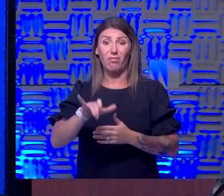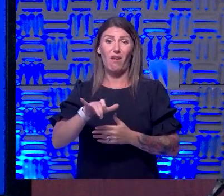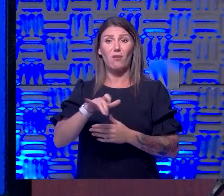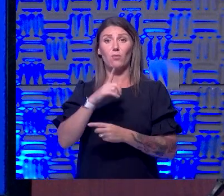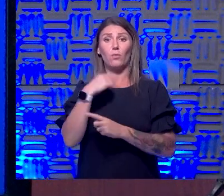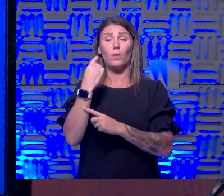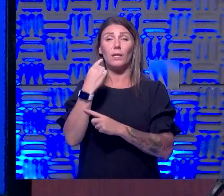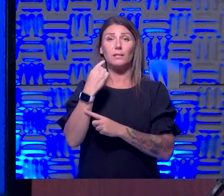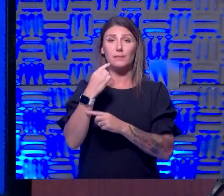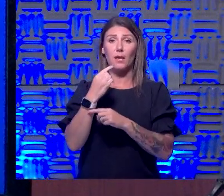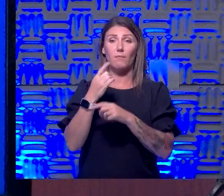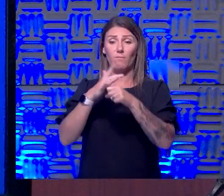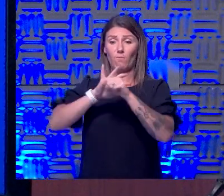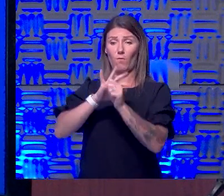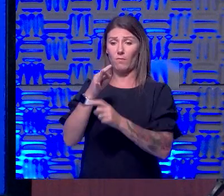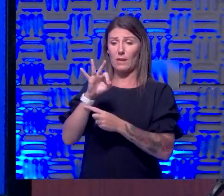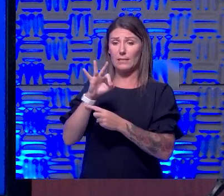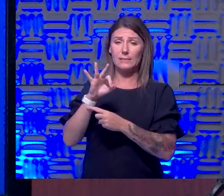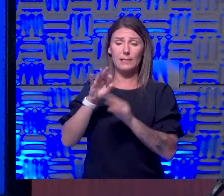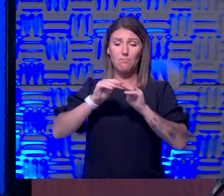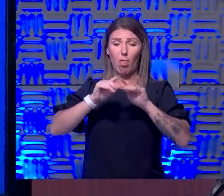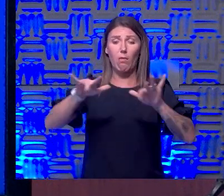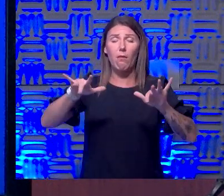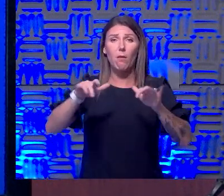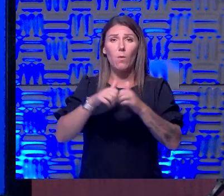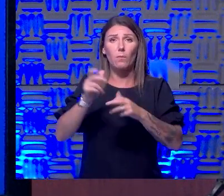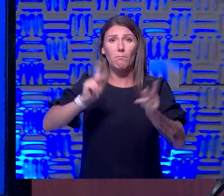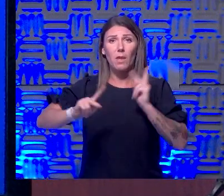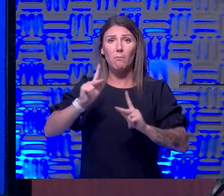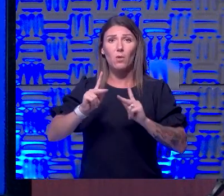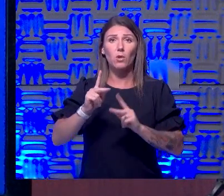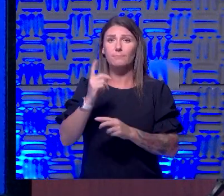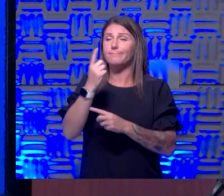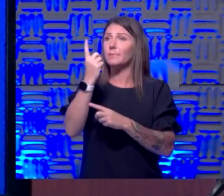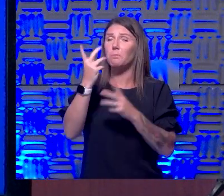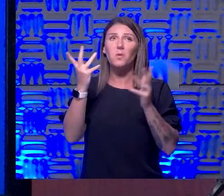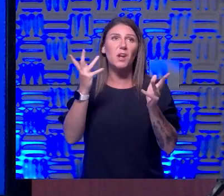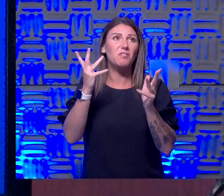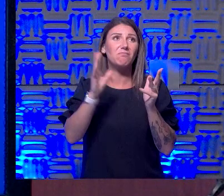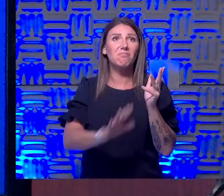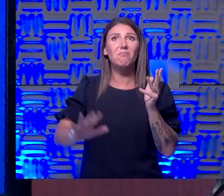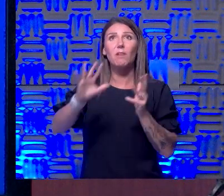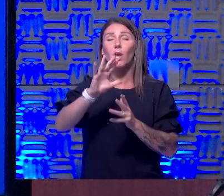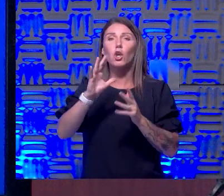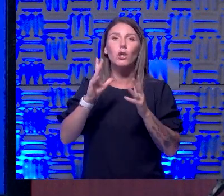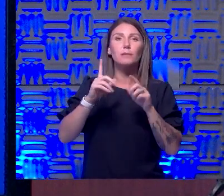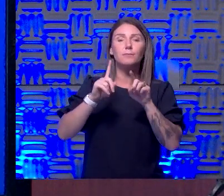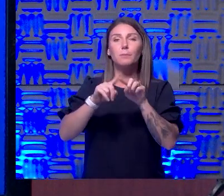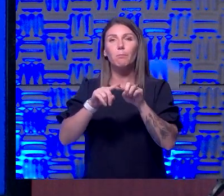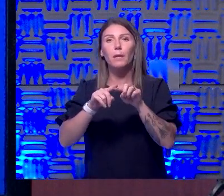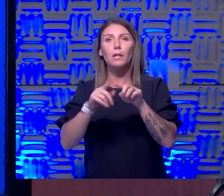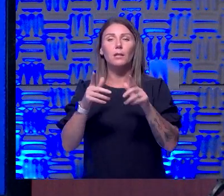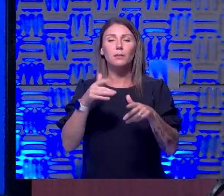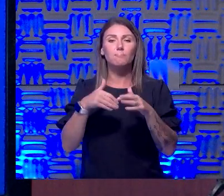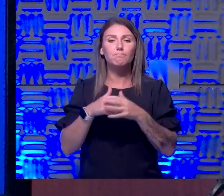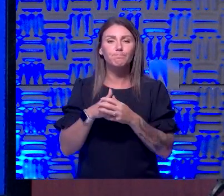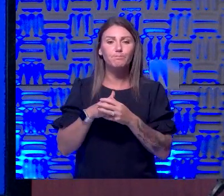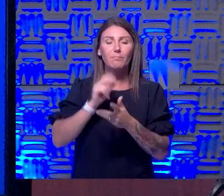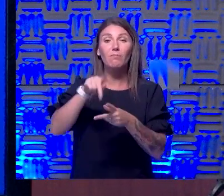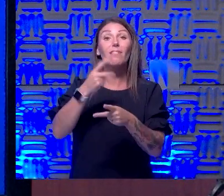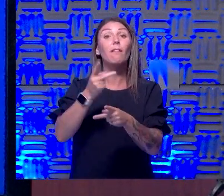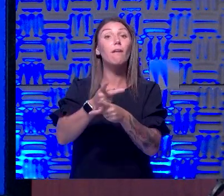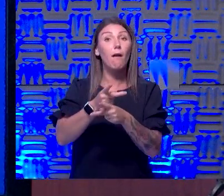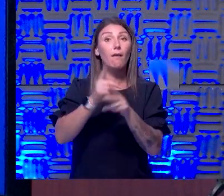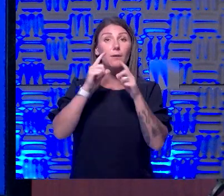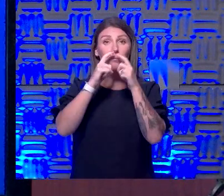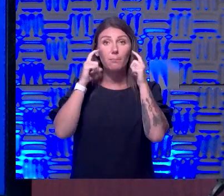risk of COVID in populations. Somewhere in the neighborhood of between, depending on the type of